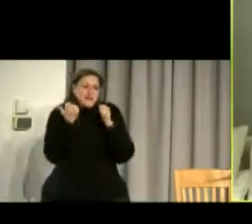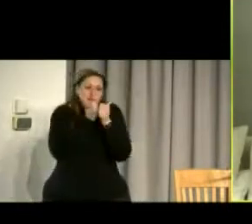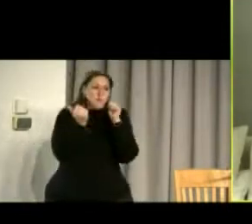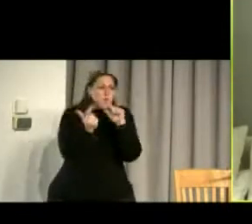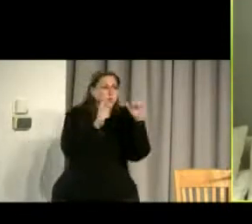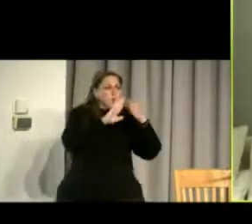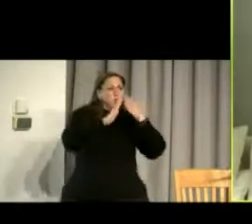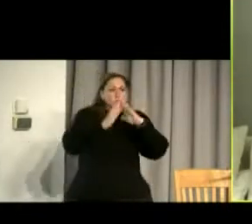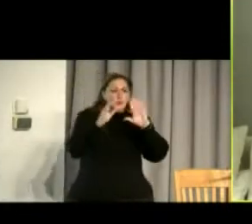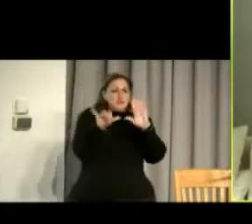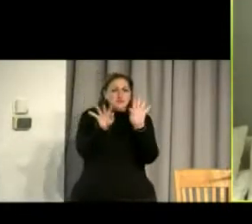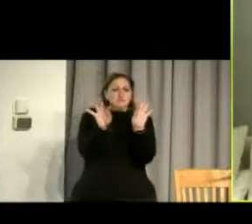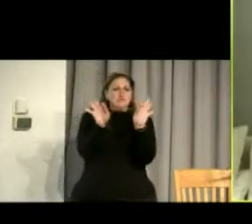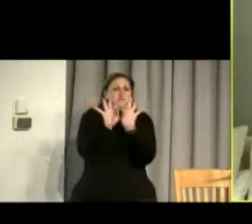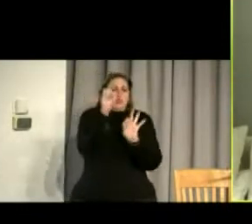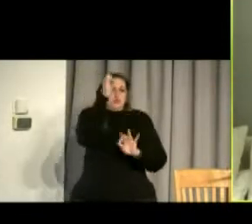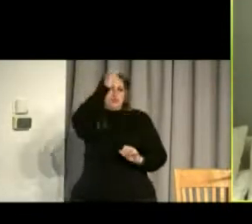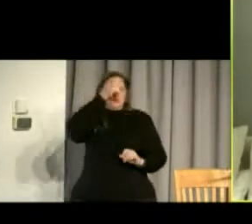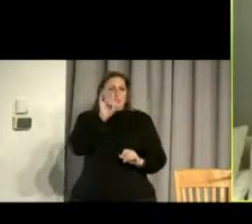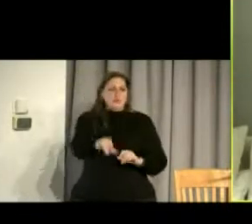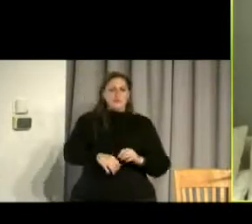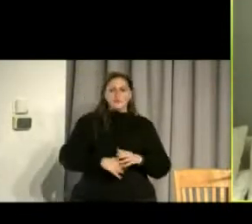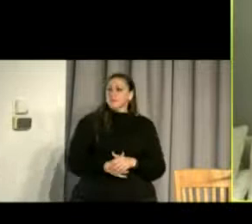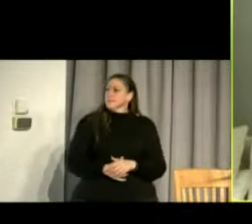organize towards.